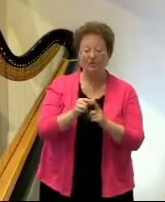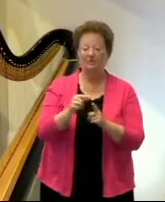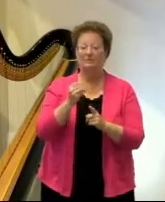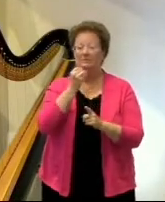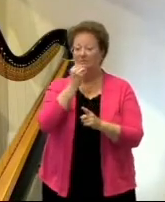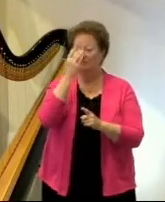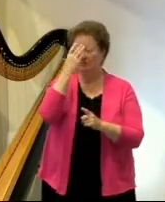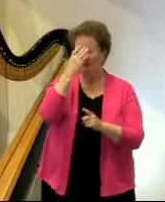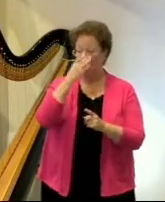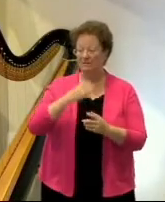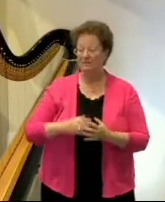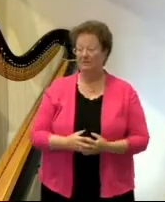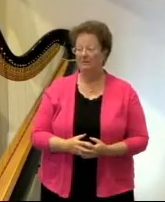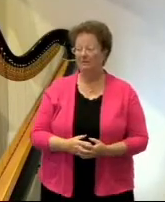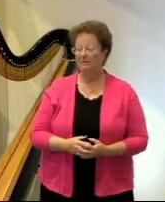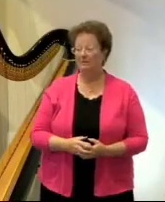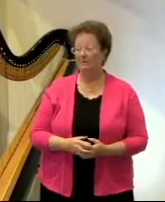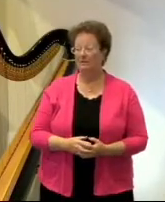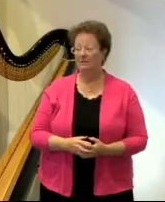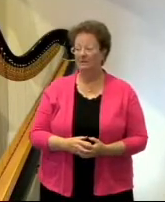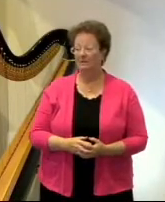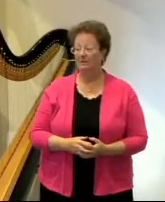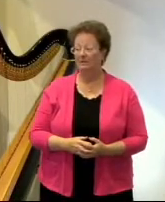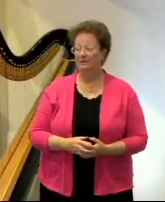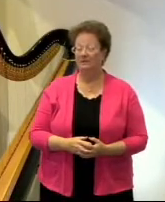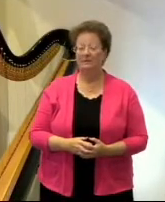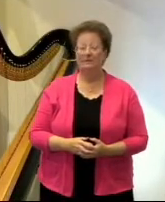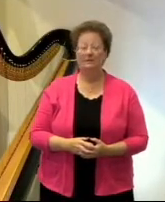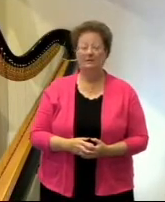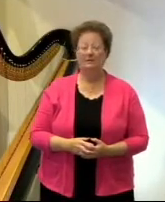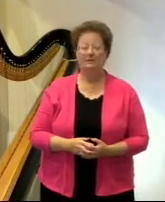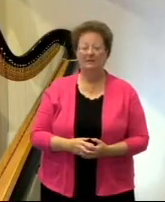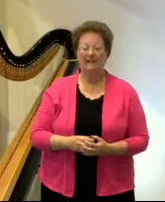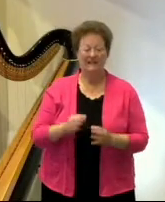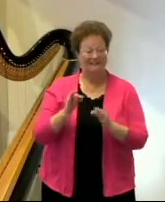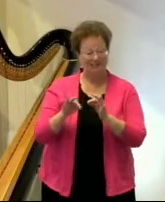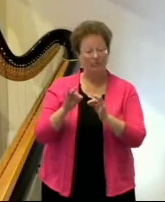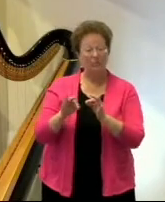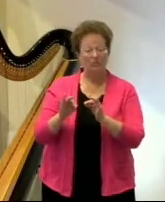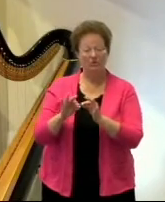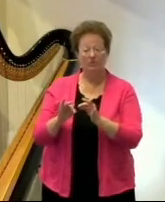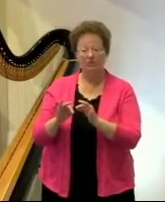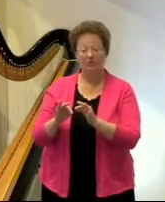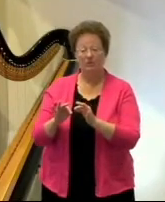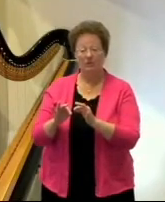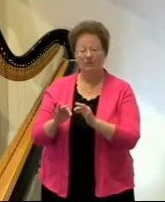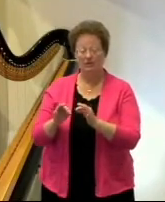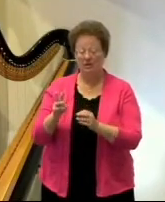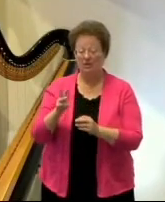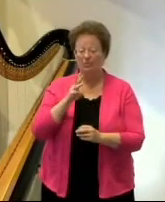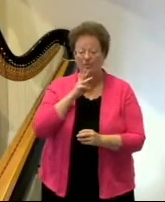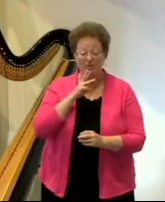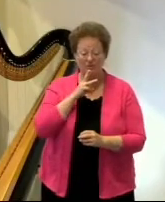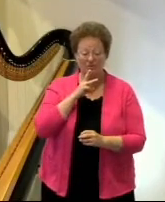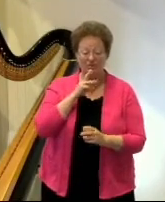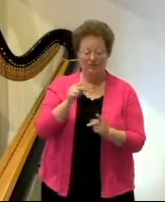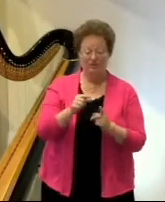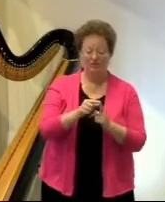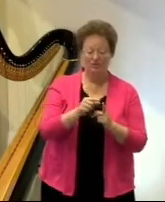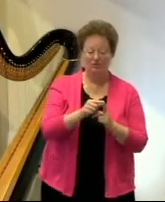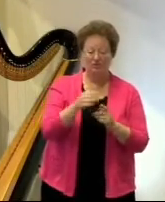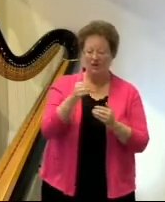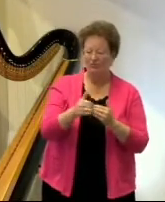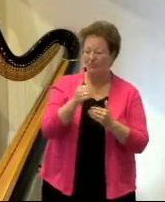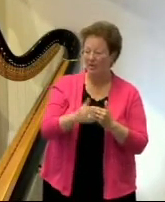of anti-Platonic diplomacy. Something so simple as water and words and bread